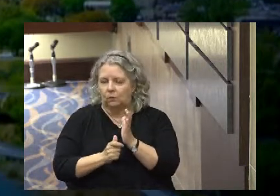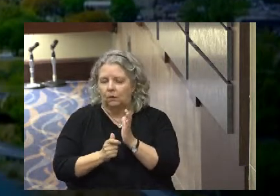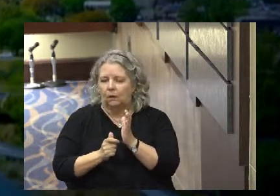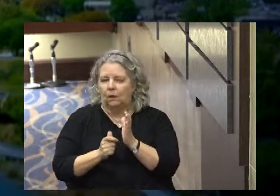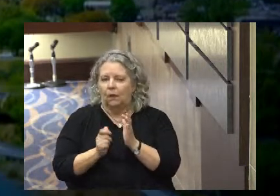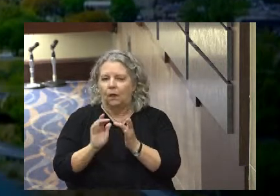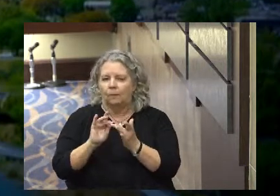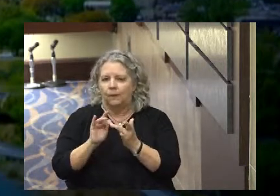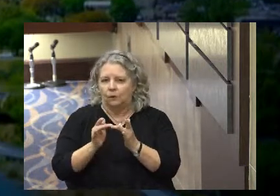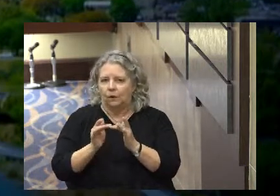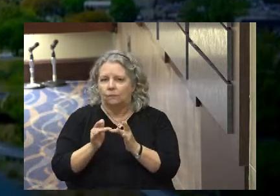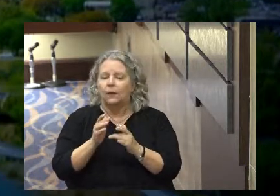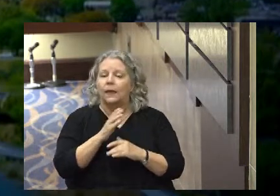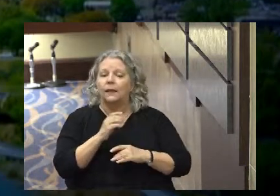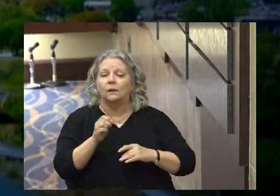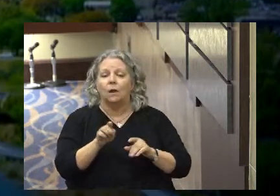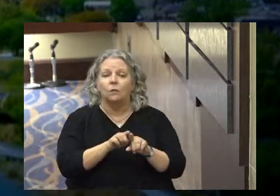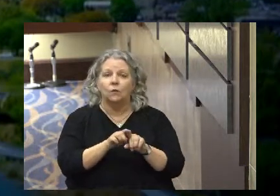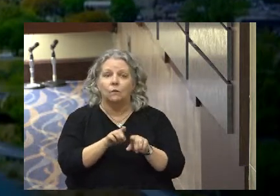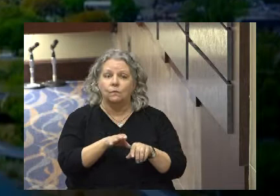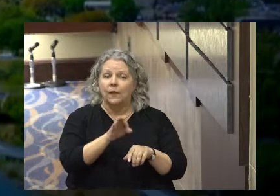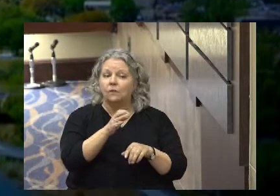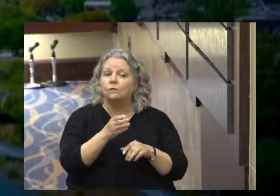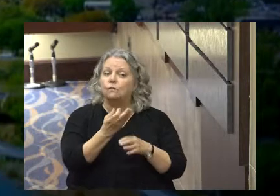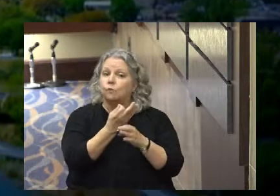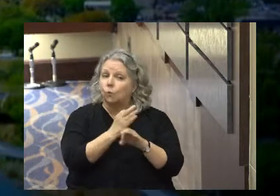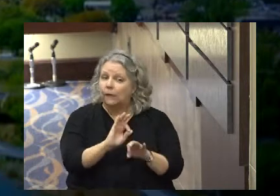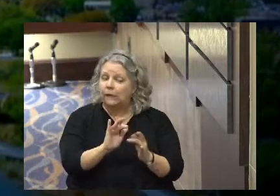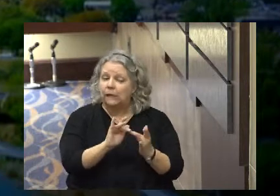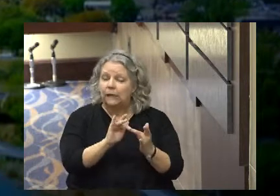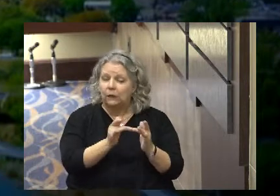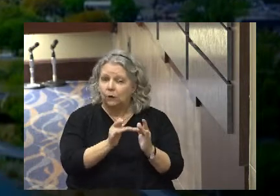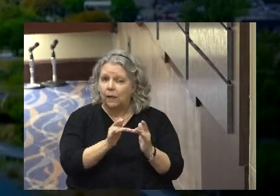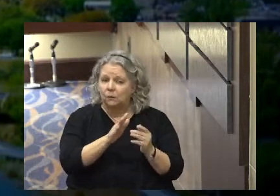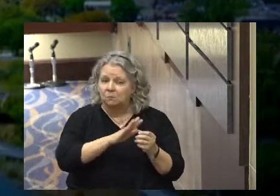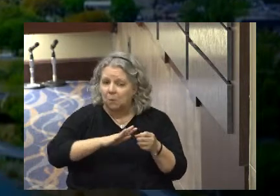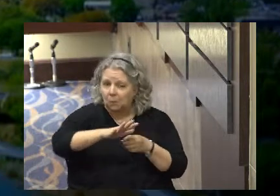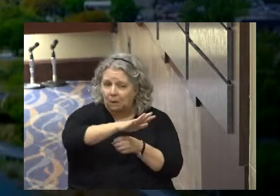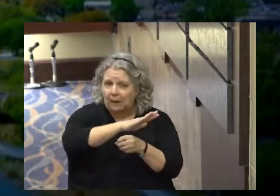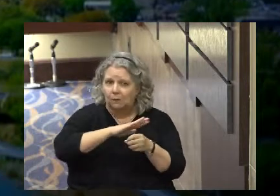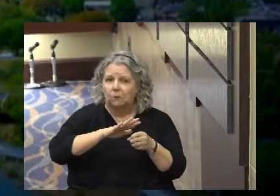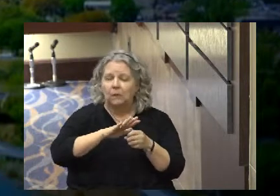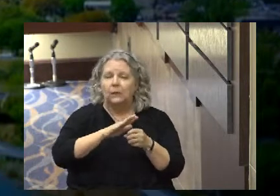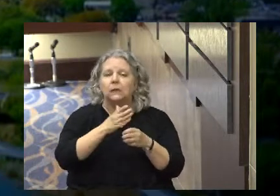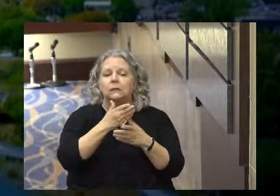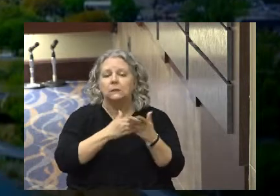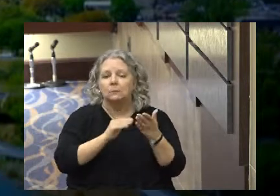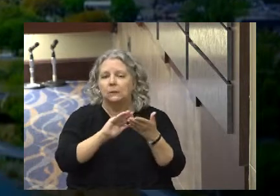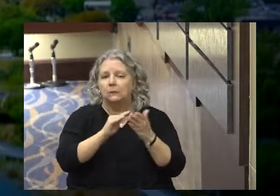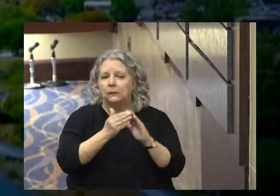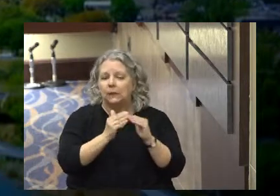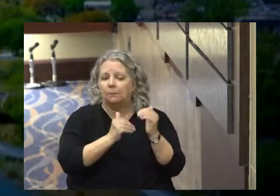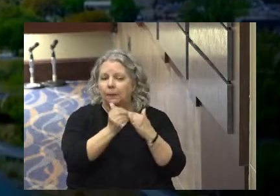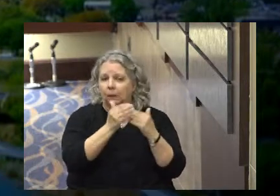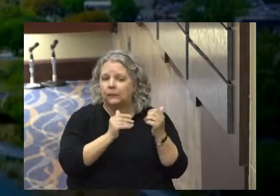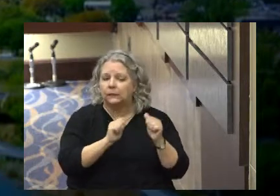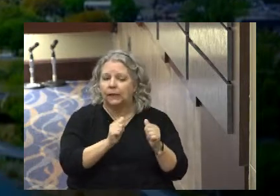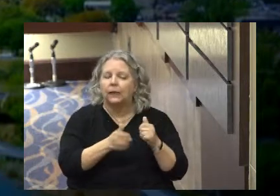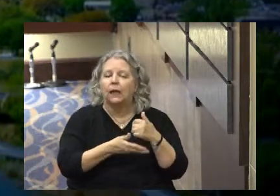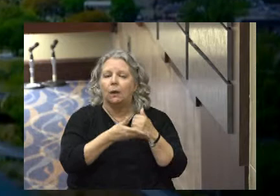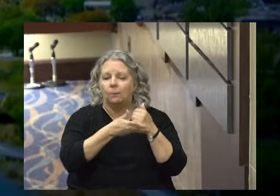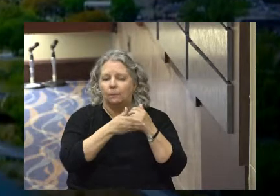providing free broadband internet in and around some city facilities can help those who have particular needs for